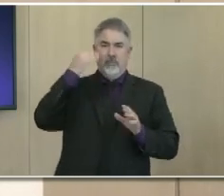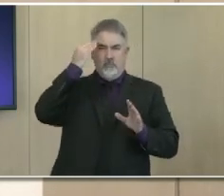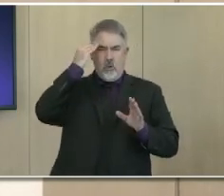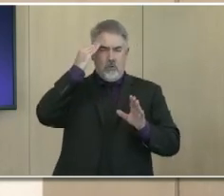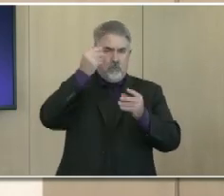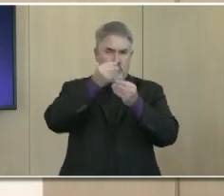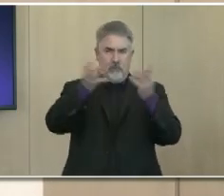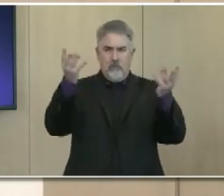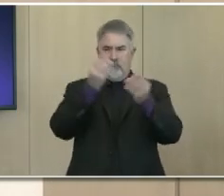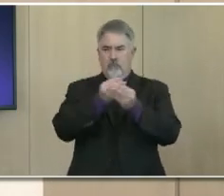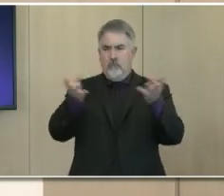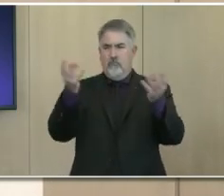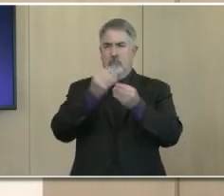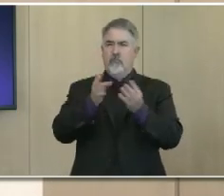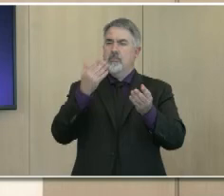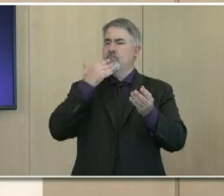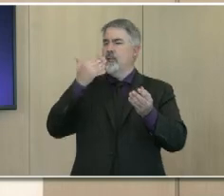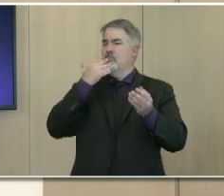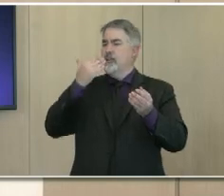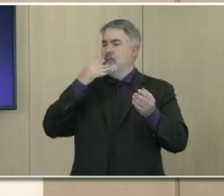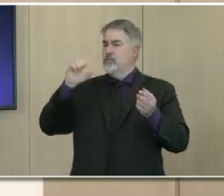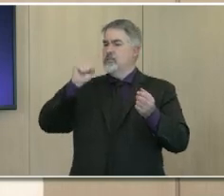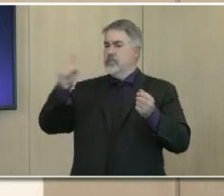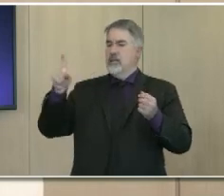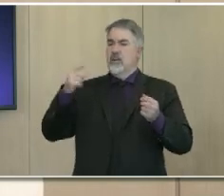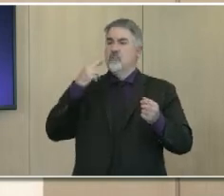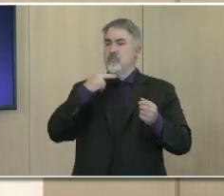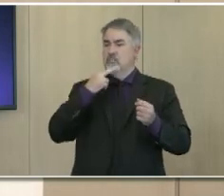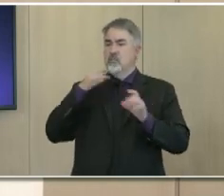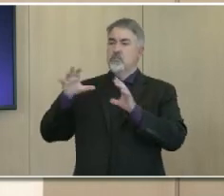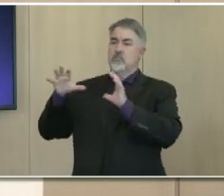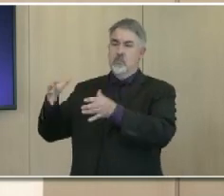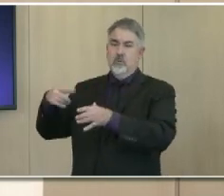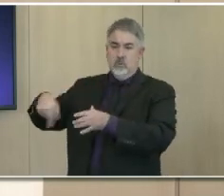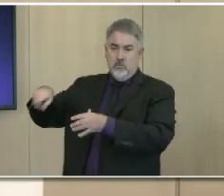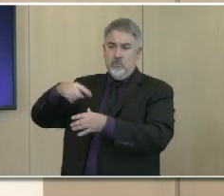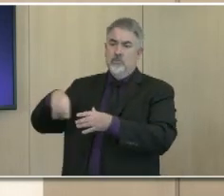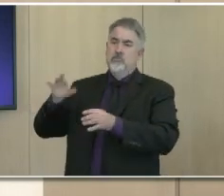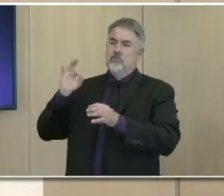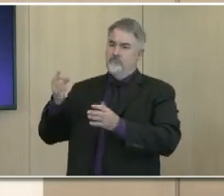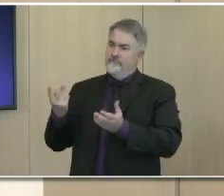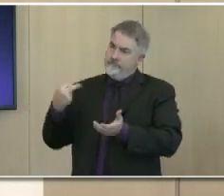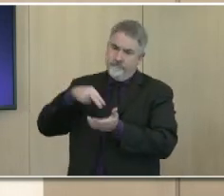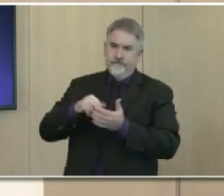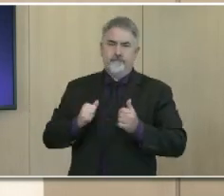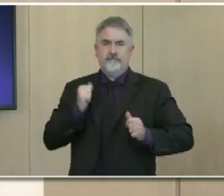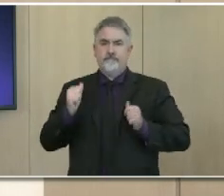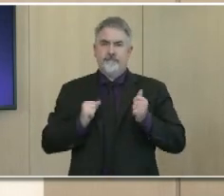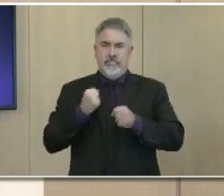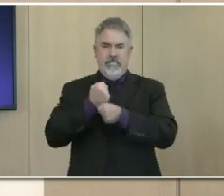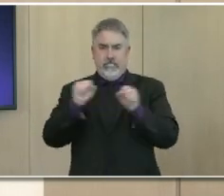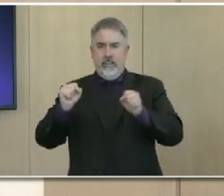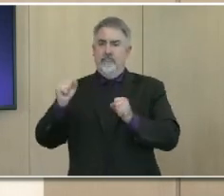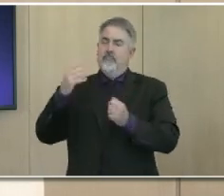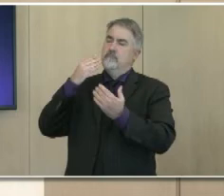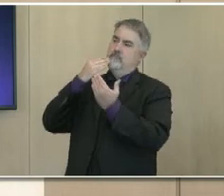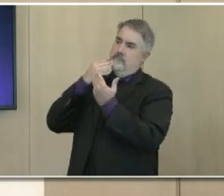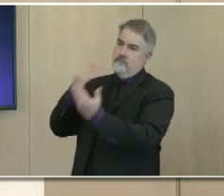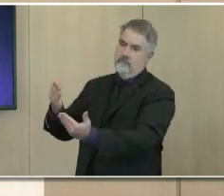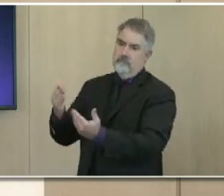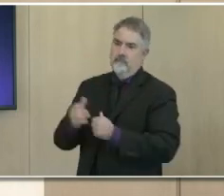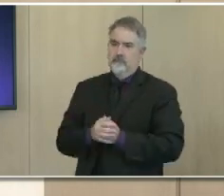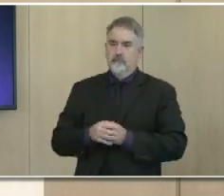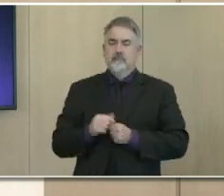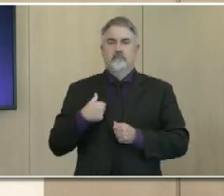the San Diego Restaurant Association for stepping up during this crisis. They've been tremendous partners, and we really do